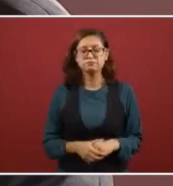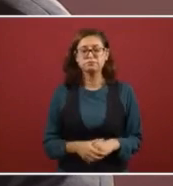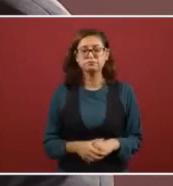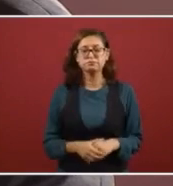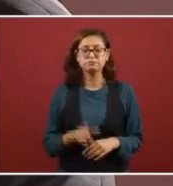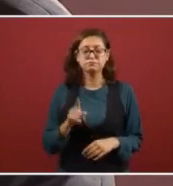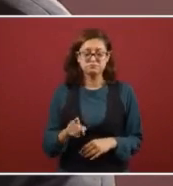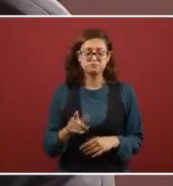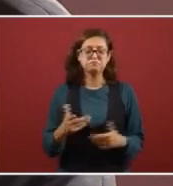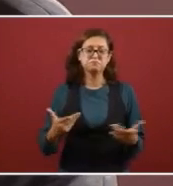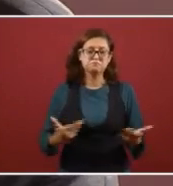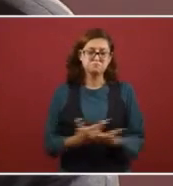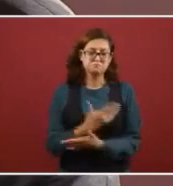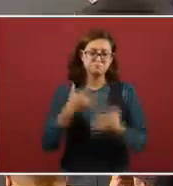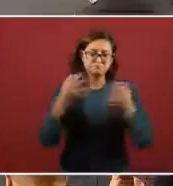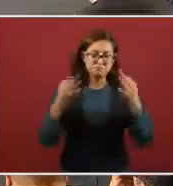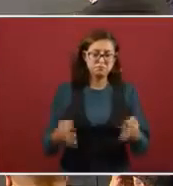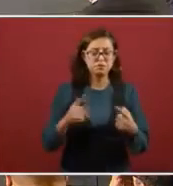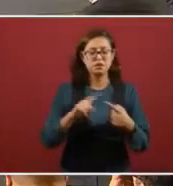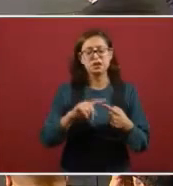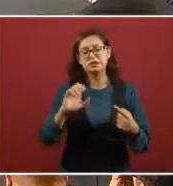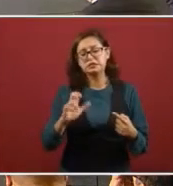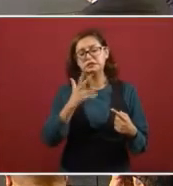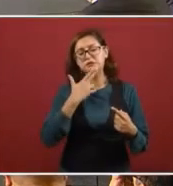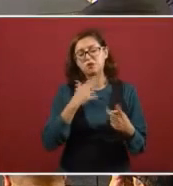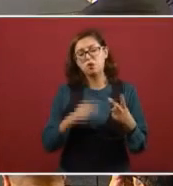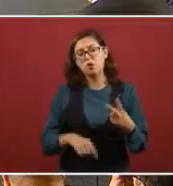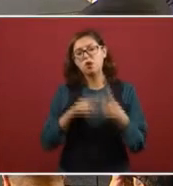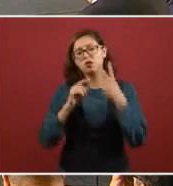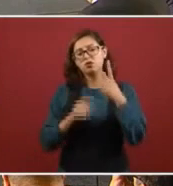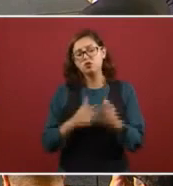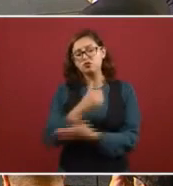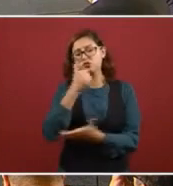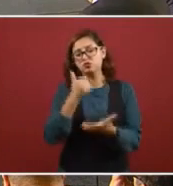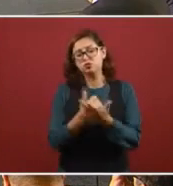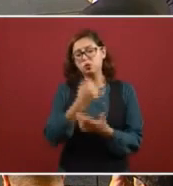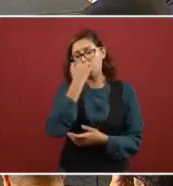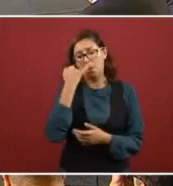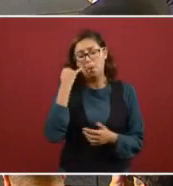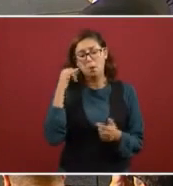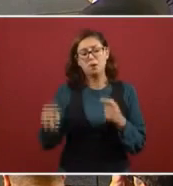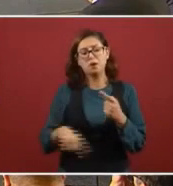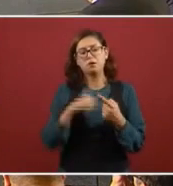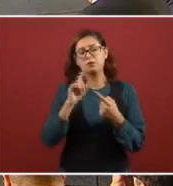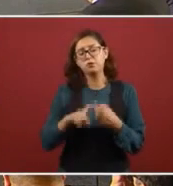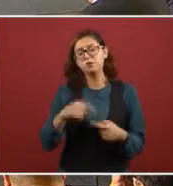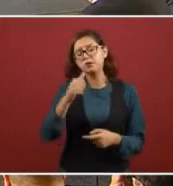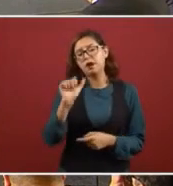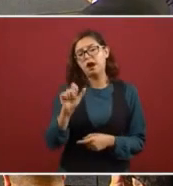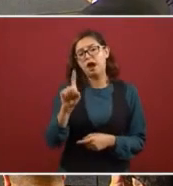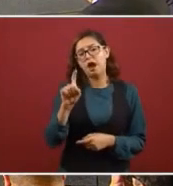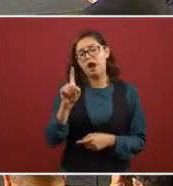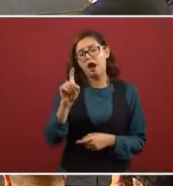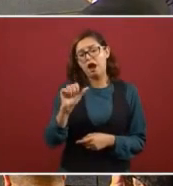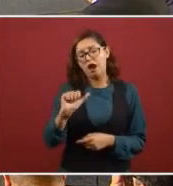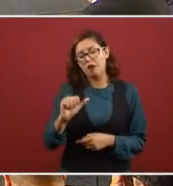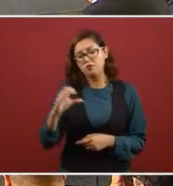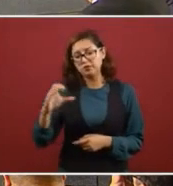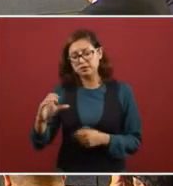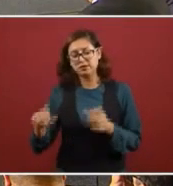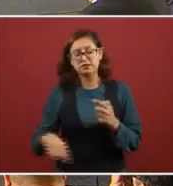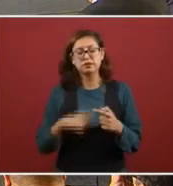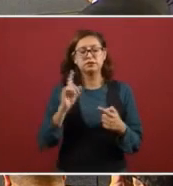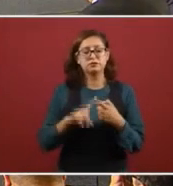originated in the city of Chihuahua, one of them, 2 from Juarez, 1 from Aguascalientes, and 1